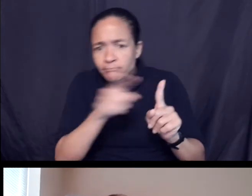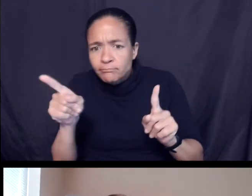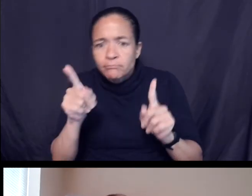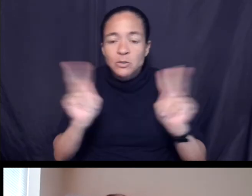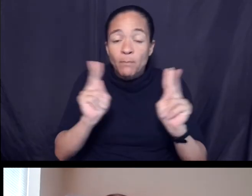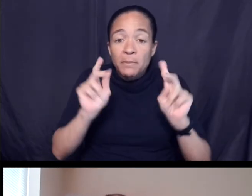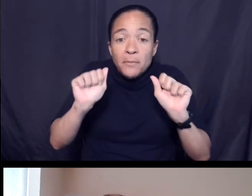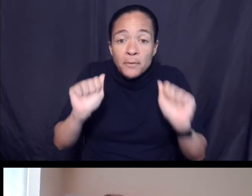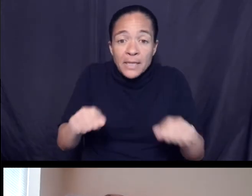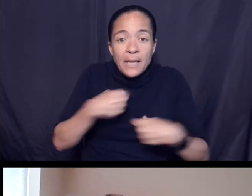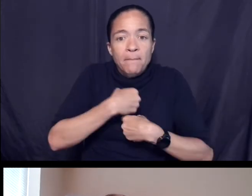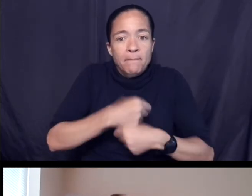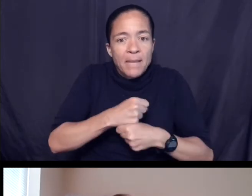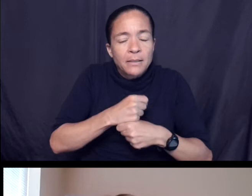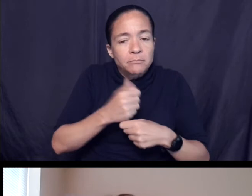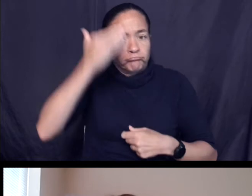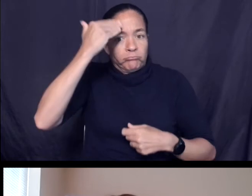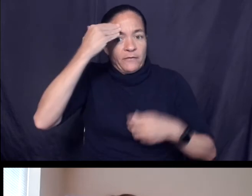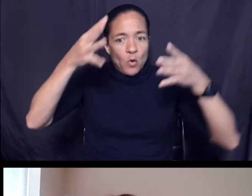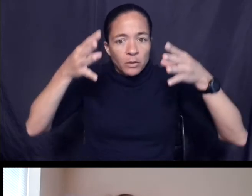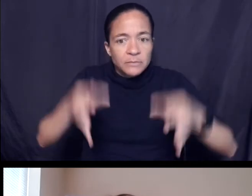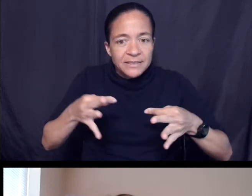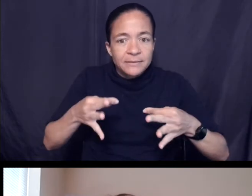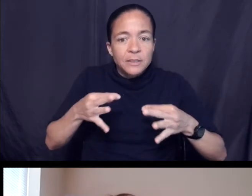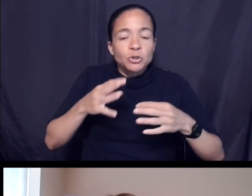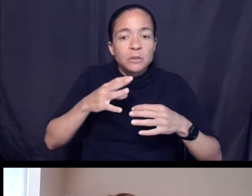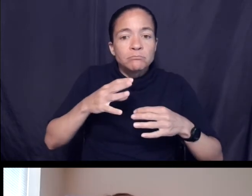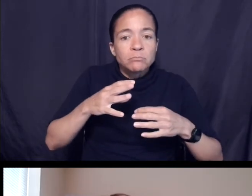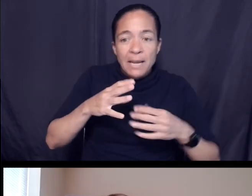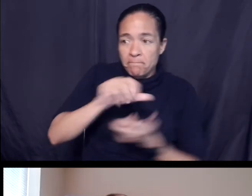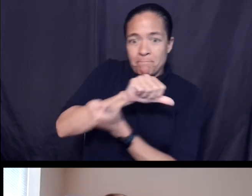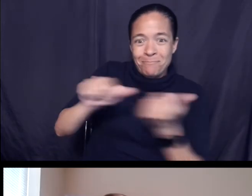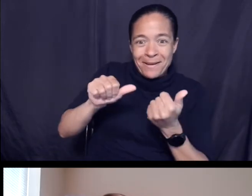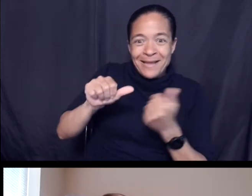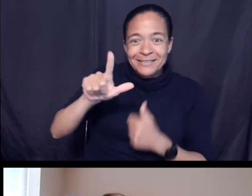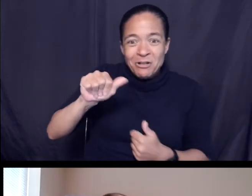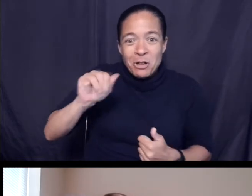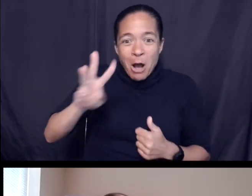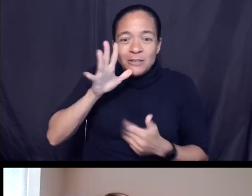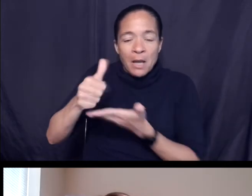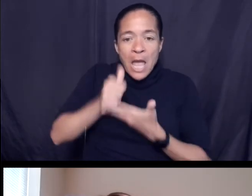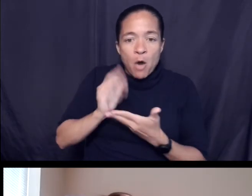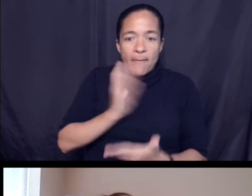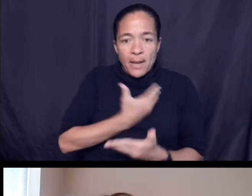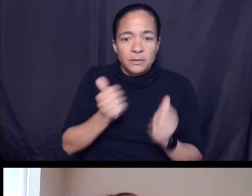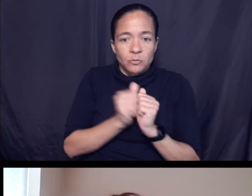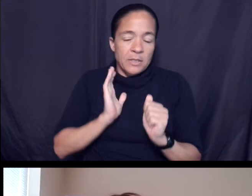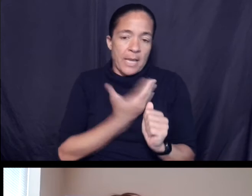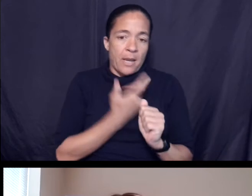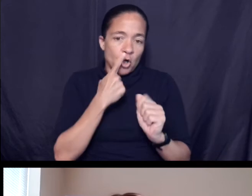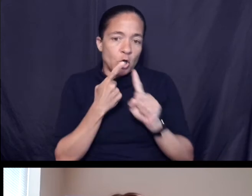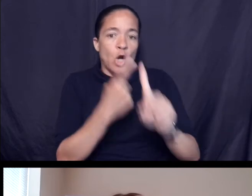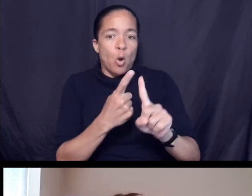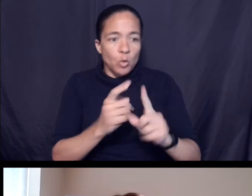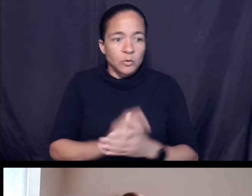and hopefully, enact policies that are going to help us reach our goals. We work to grow resources in